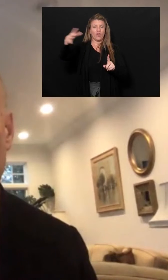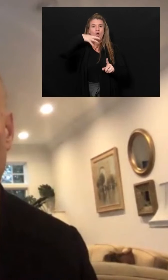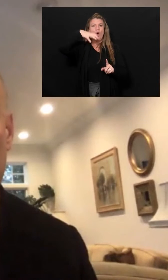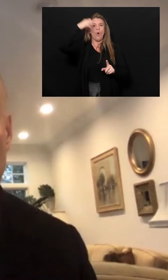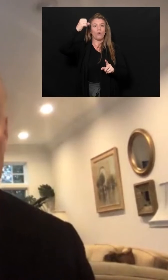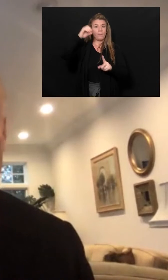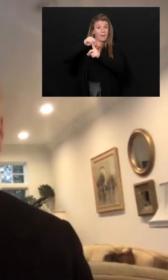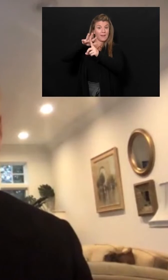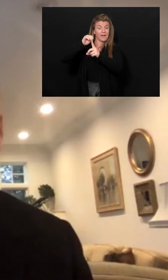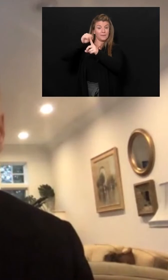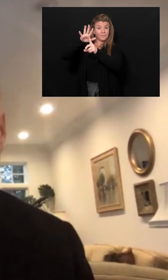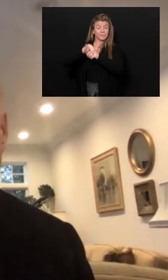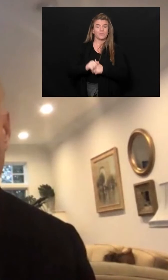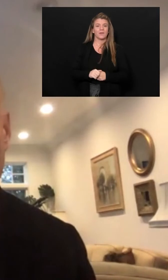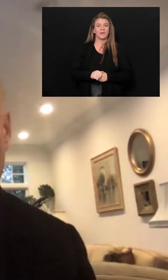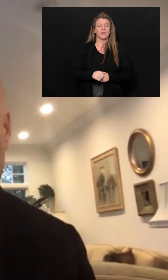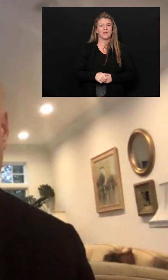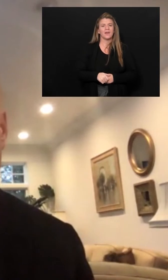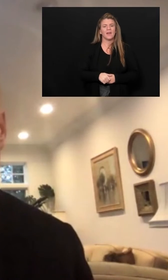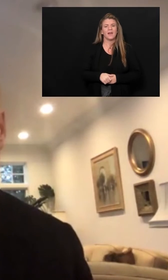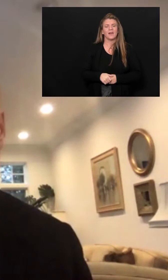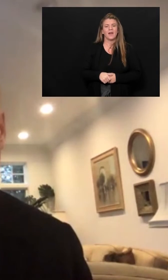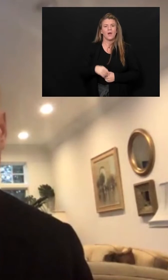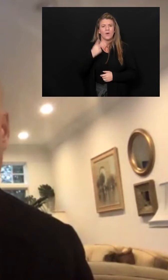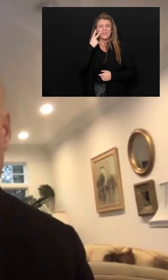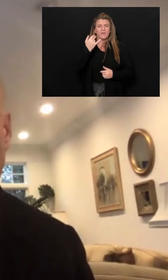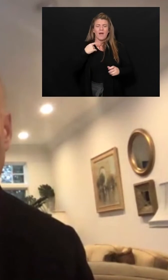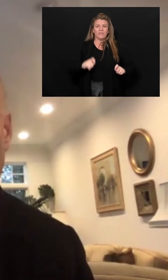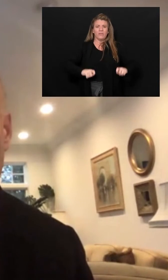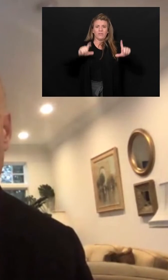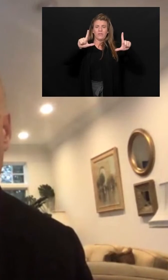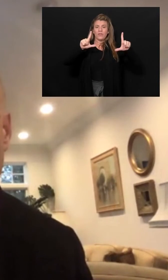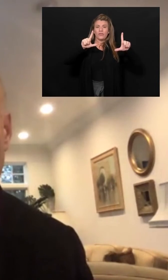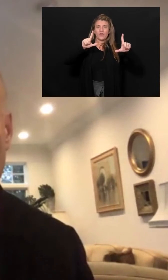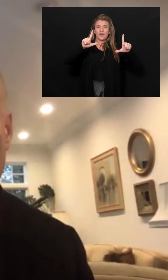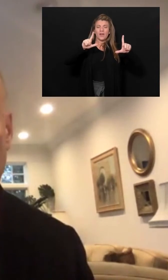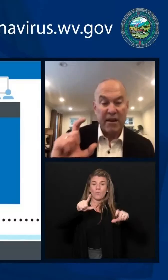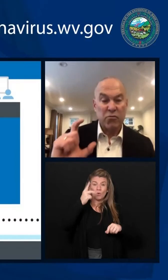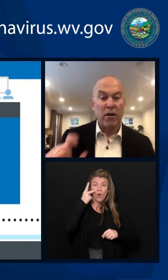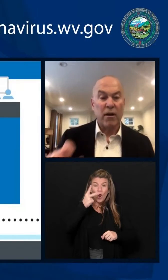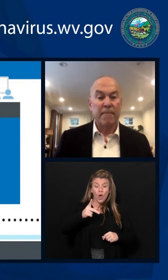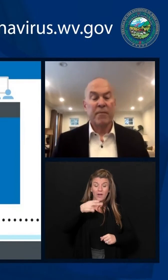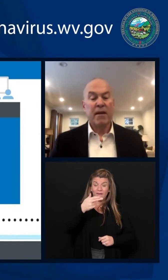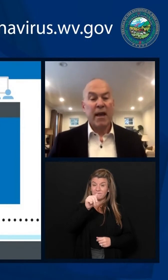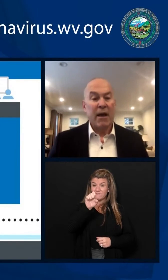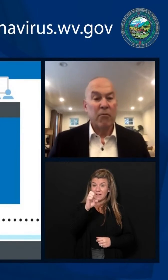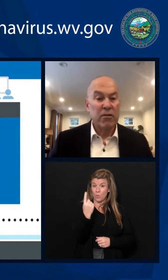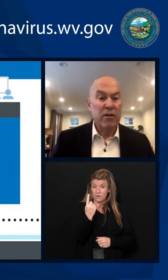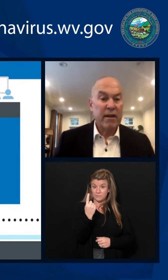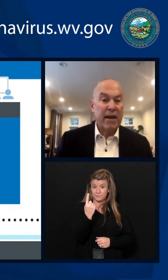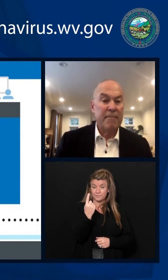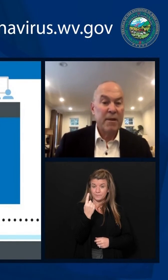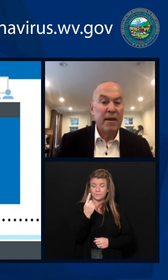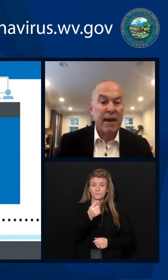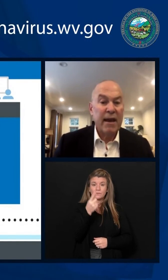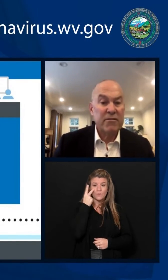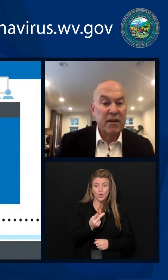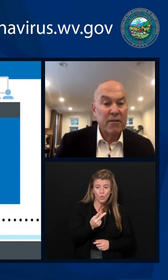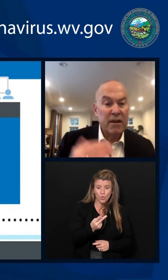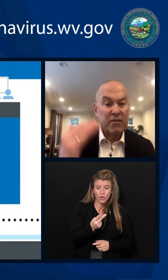look at phase, and Jordan, I don't know if you can throw up the graphics, but when we start to look at phase 1, and we look